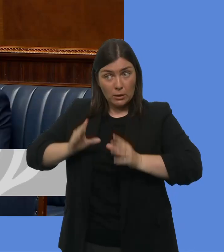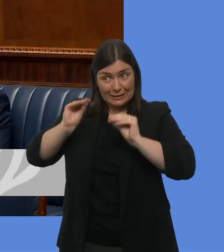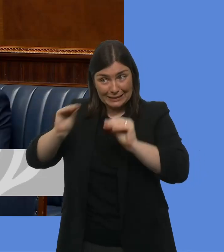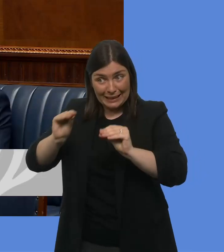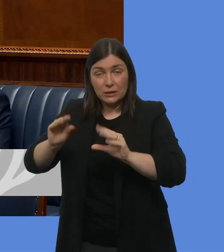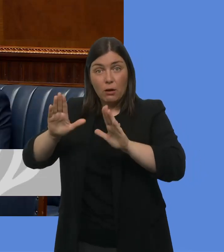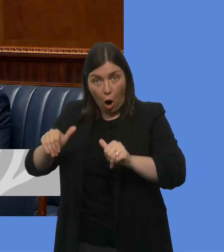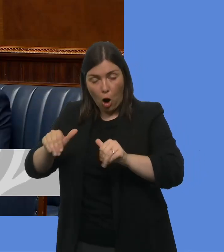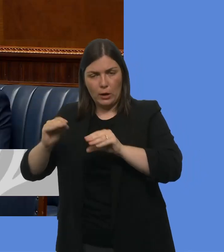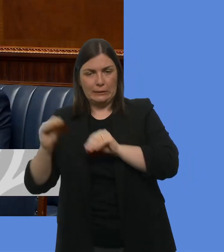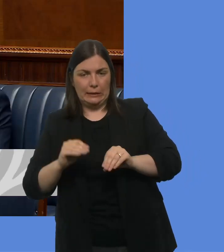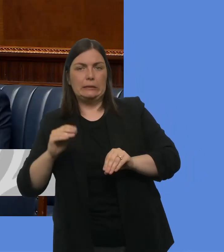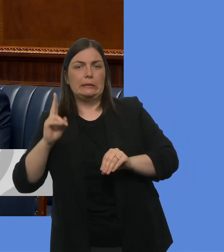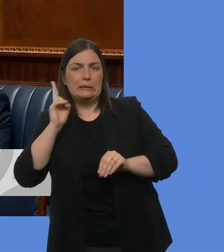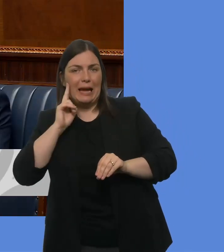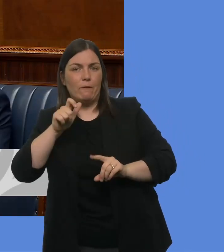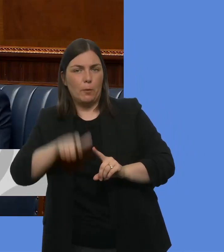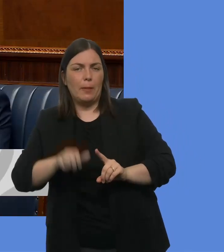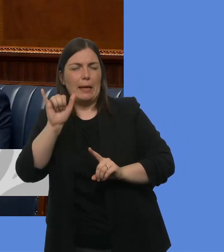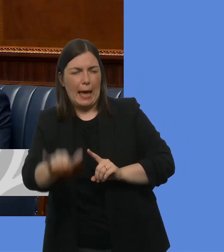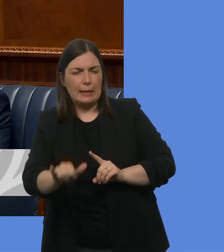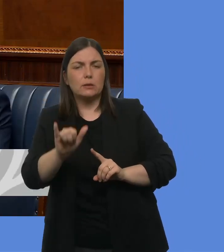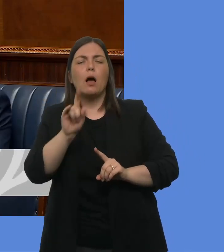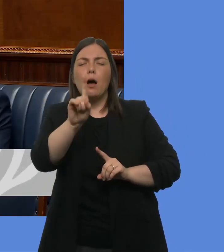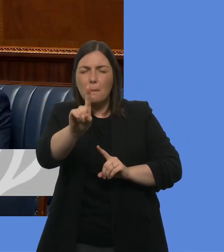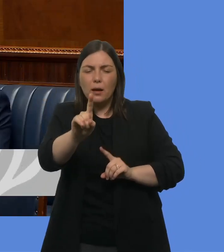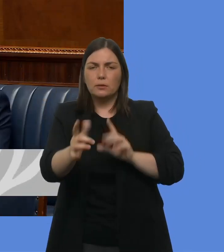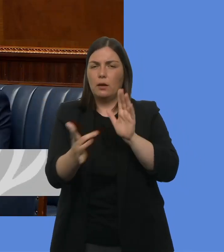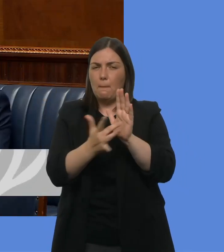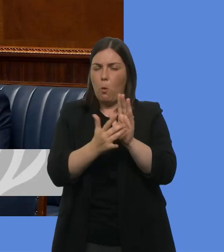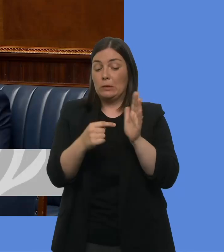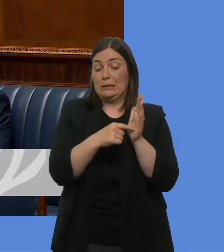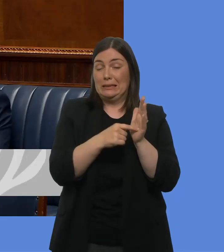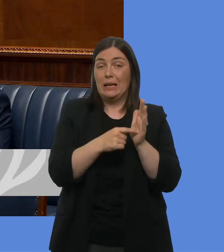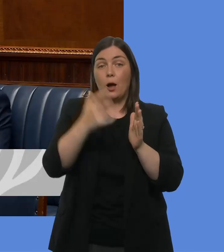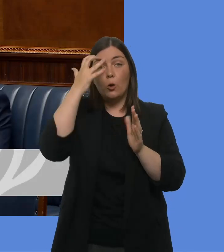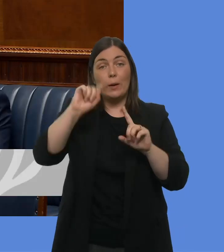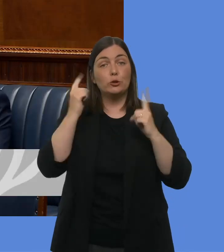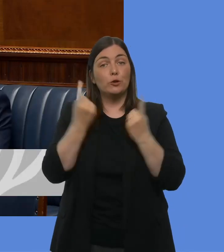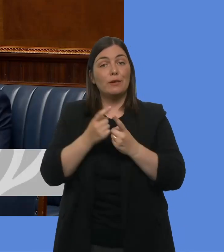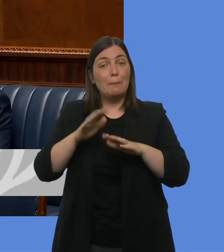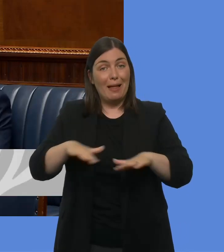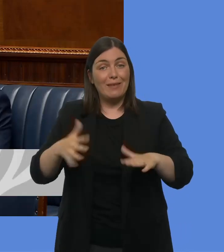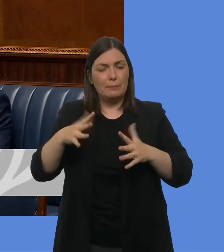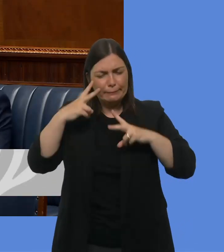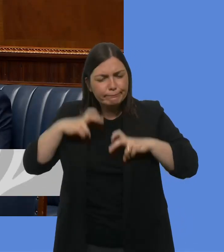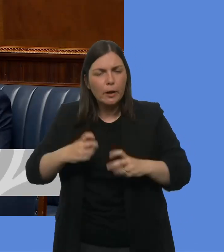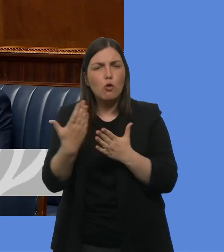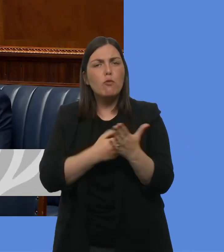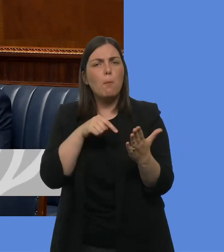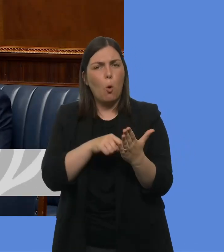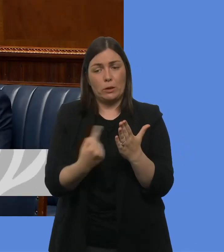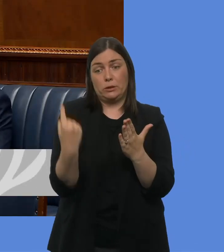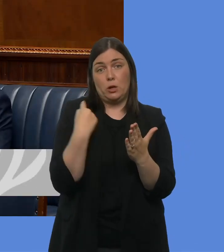again. There is a 2023 report carried out by Queen's University Belfast that found that around 20% of deaf